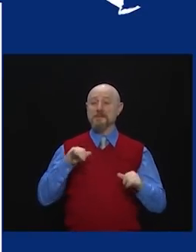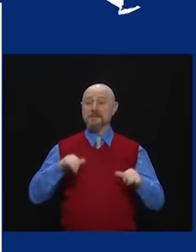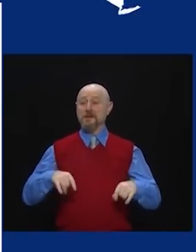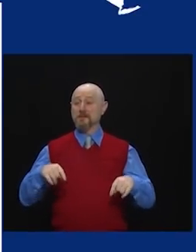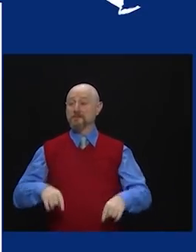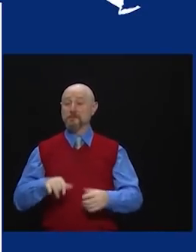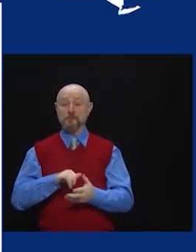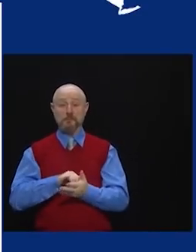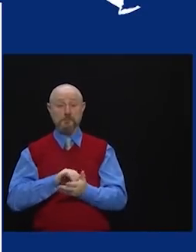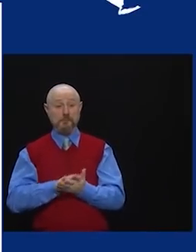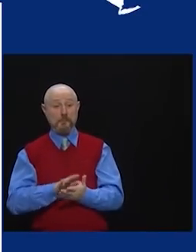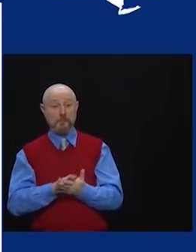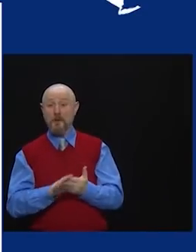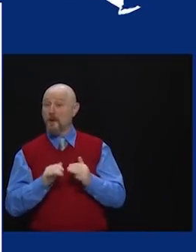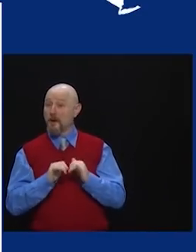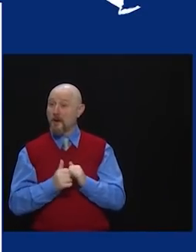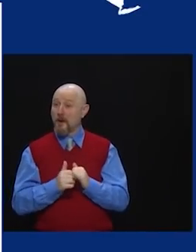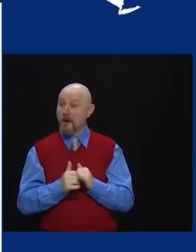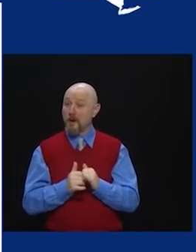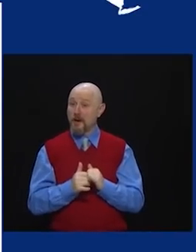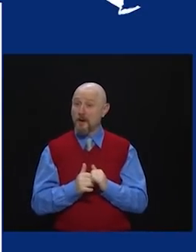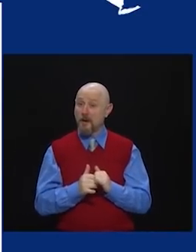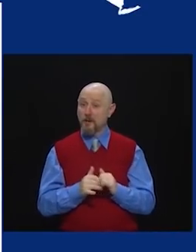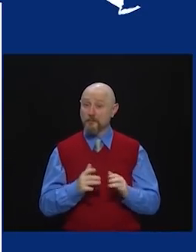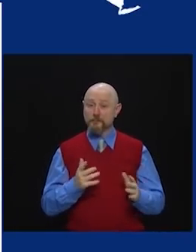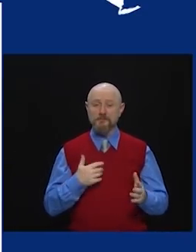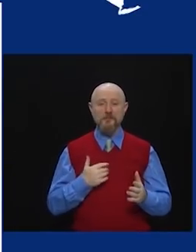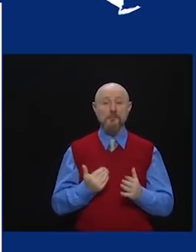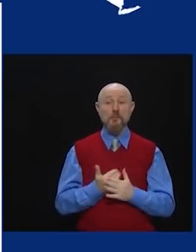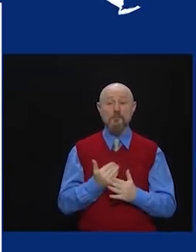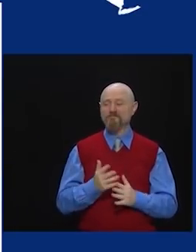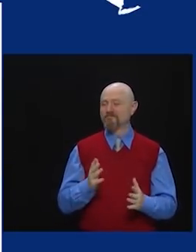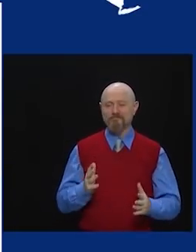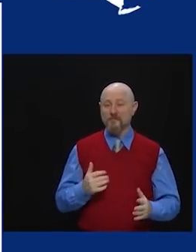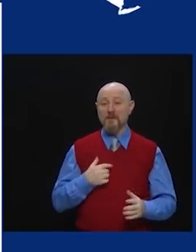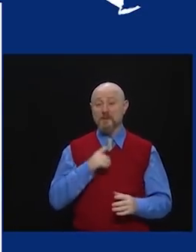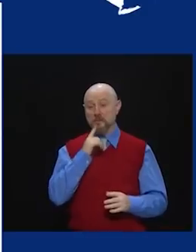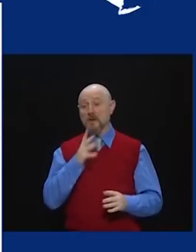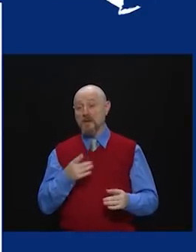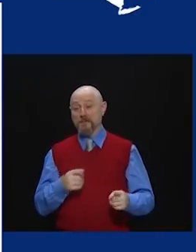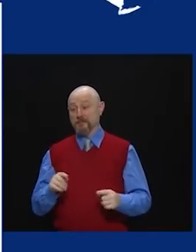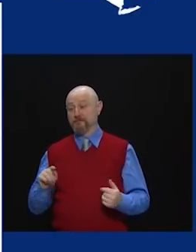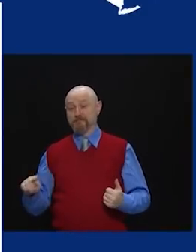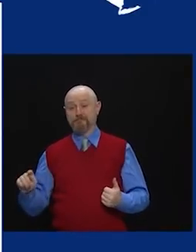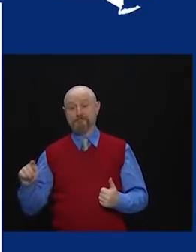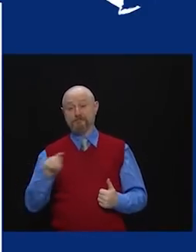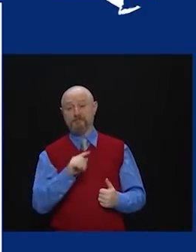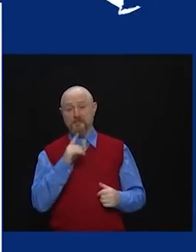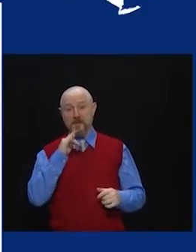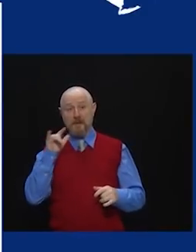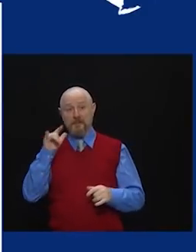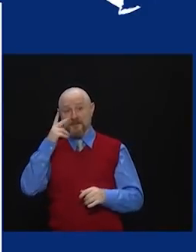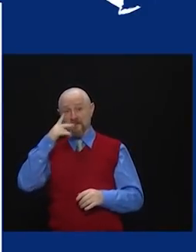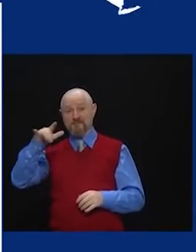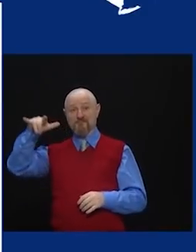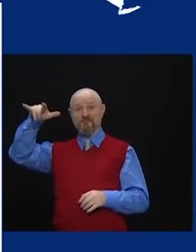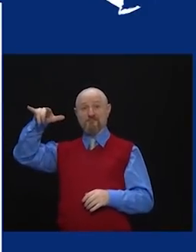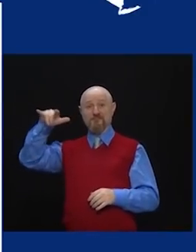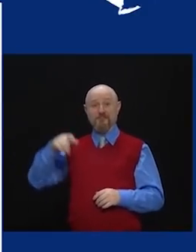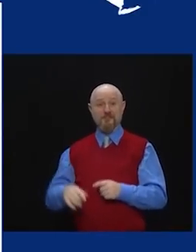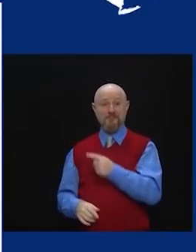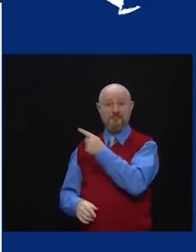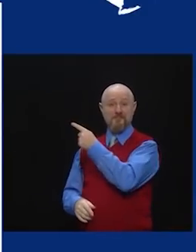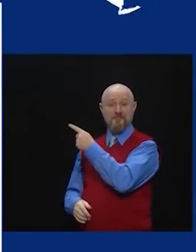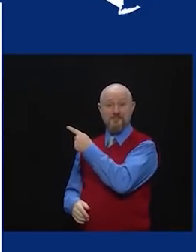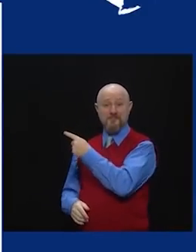is not new, but it's now actually happening. You see the airplanes there. These are the planes that we've been waiting for. We look above and we say, are the planes coming?